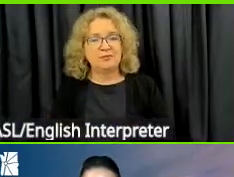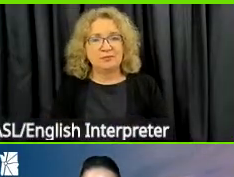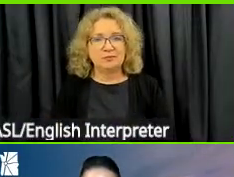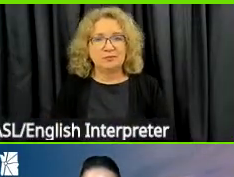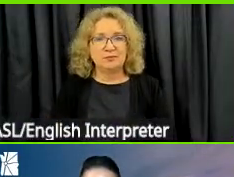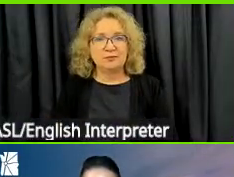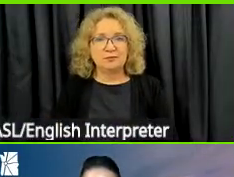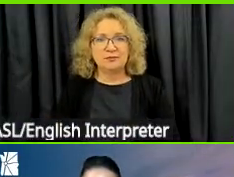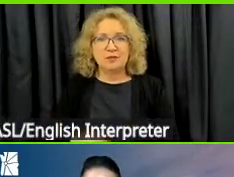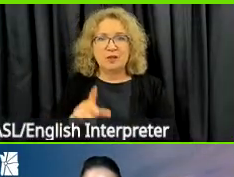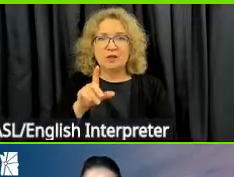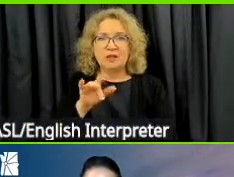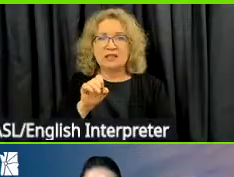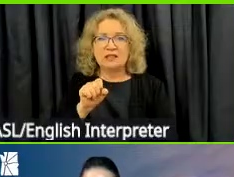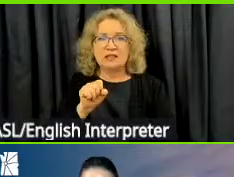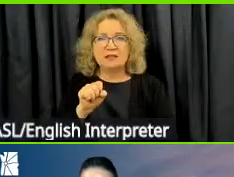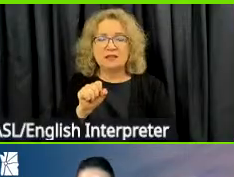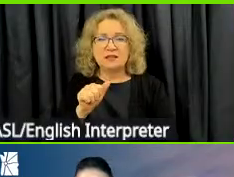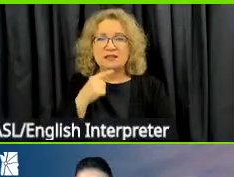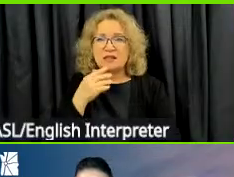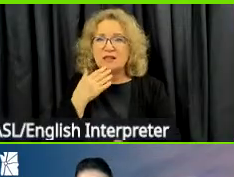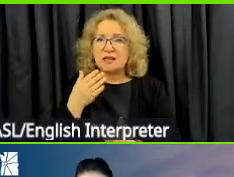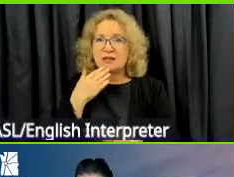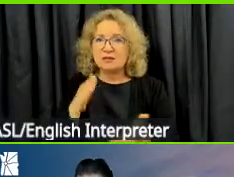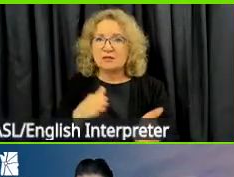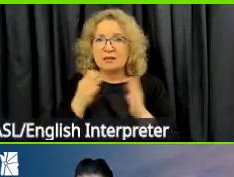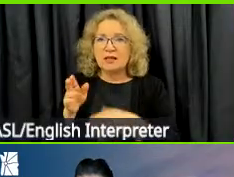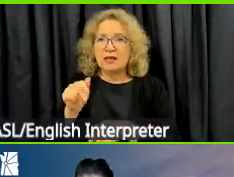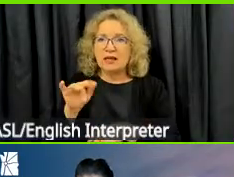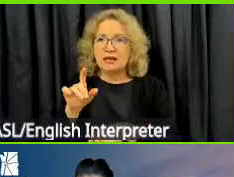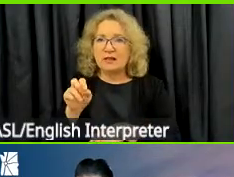Thanks, Roberta. Aiden?